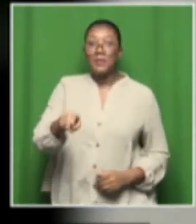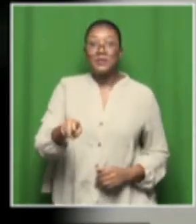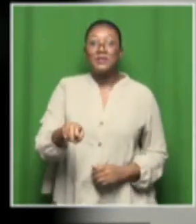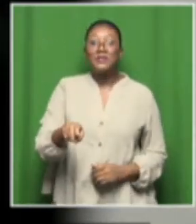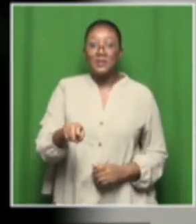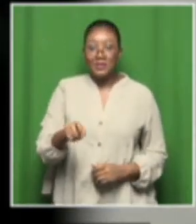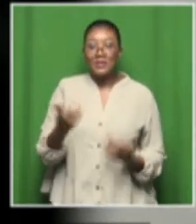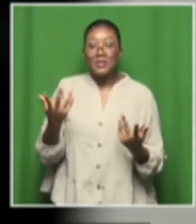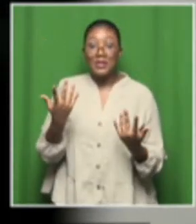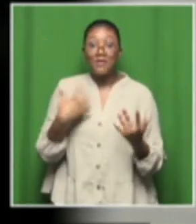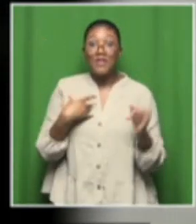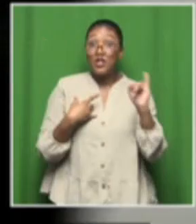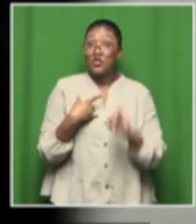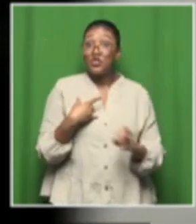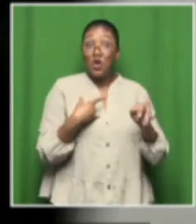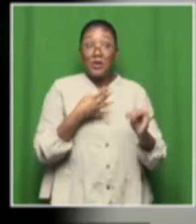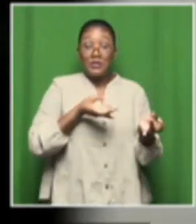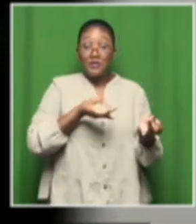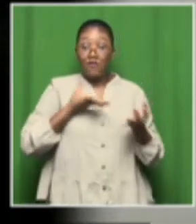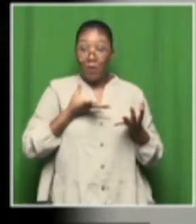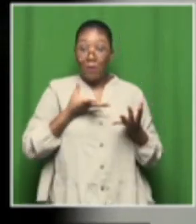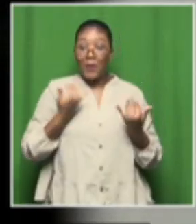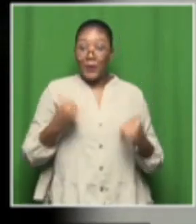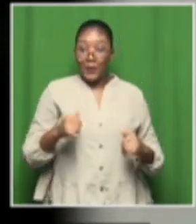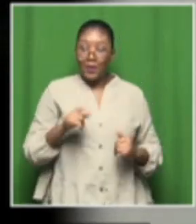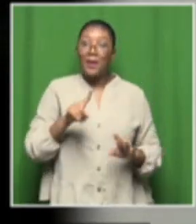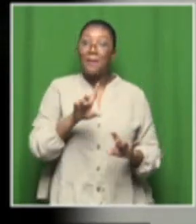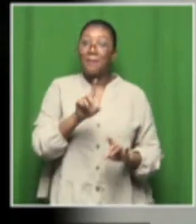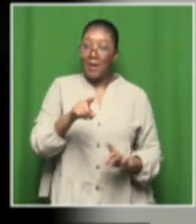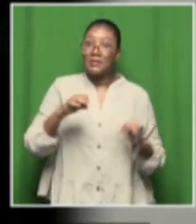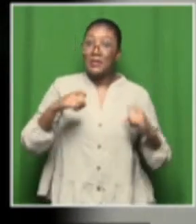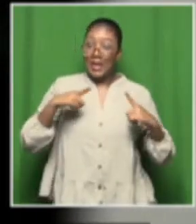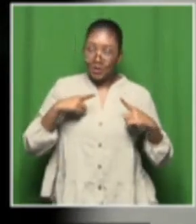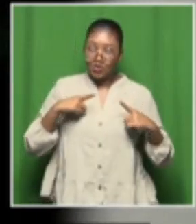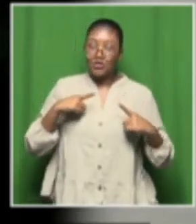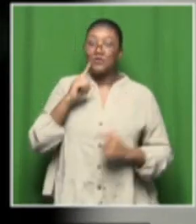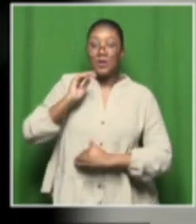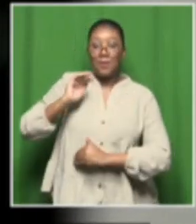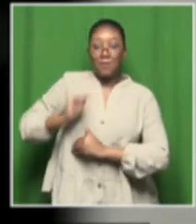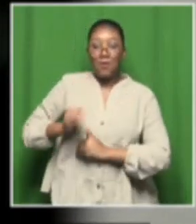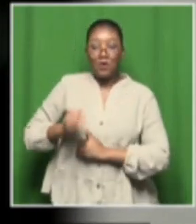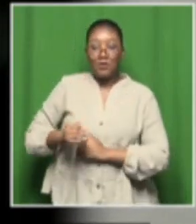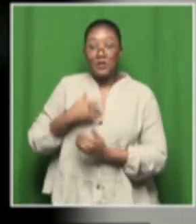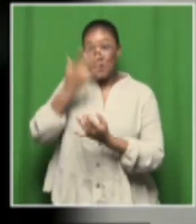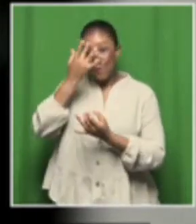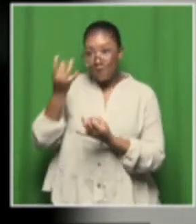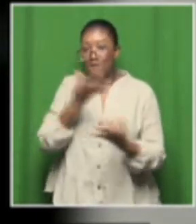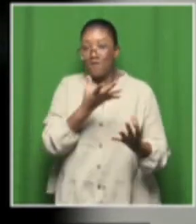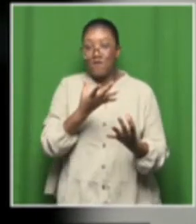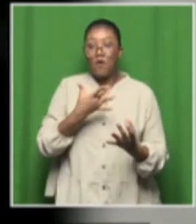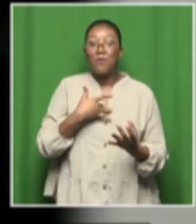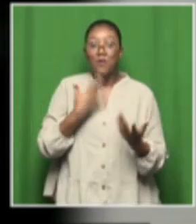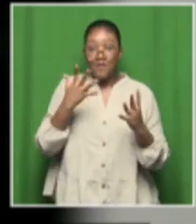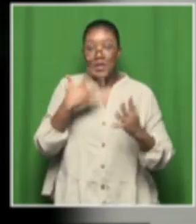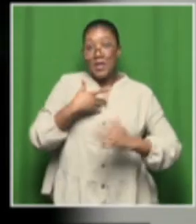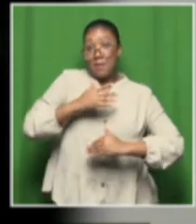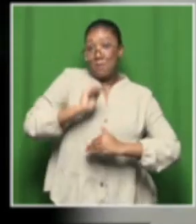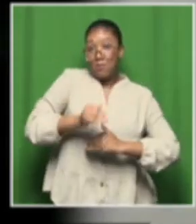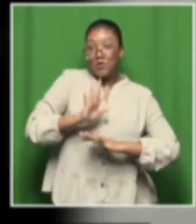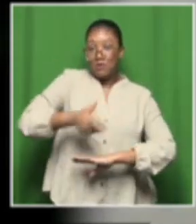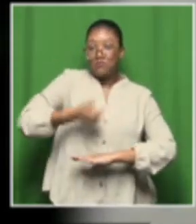If your insurers haven't specified, then it's a good idea to put something in and then inform your insurers that you have got some protection in